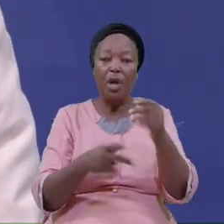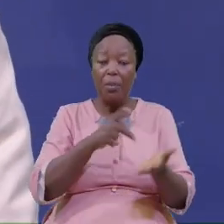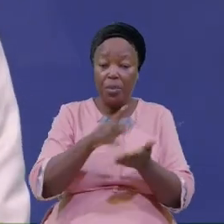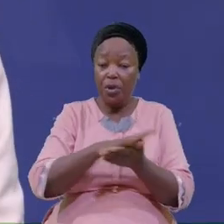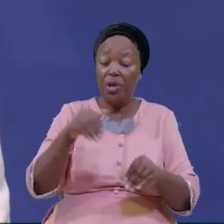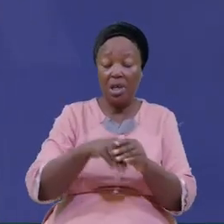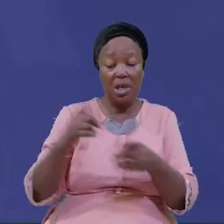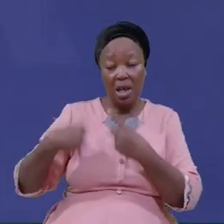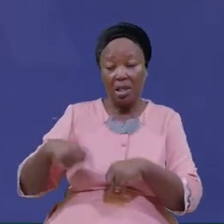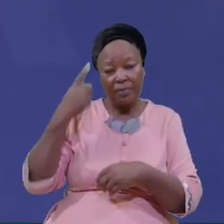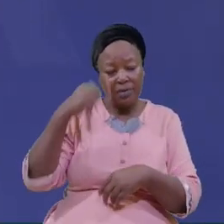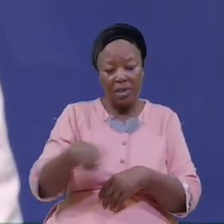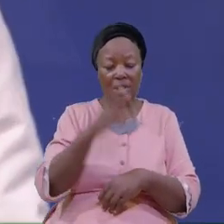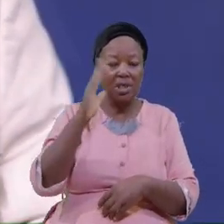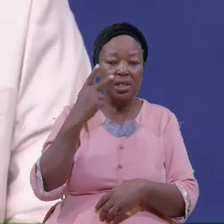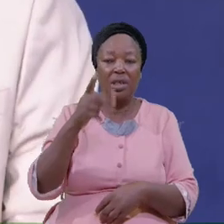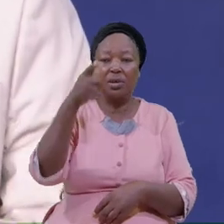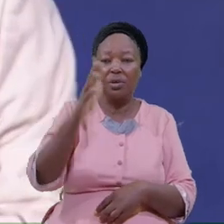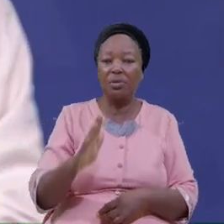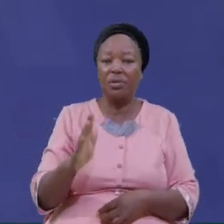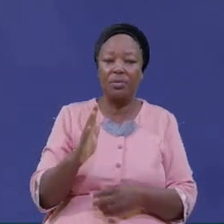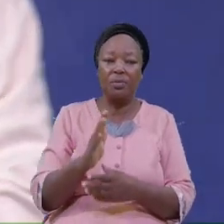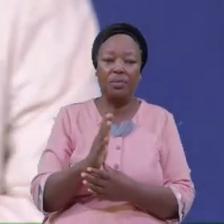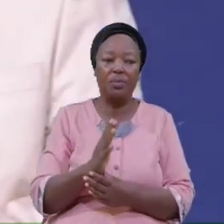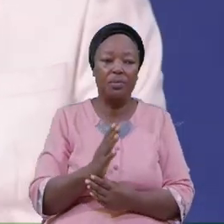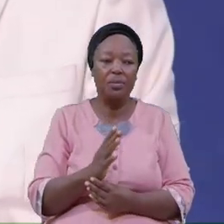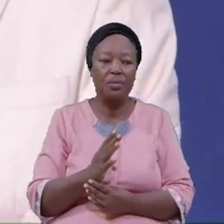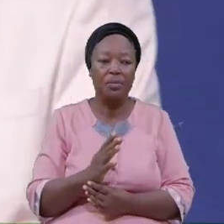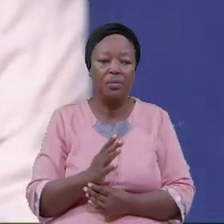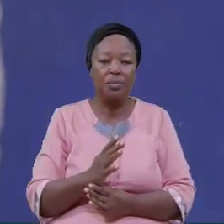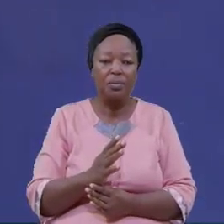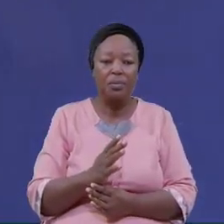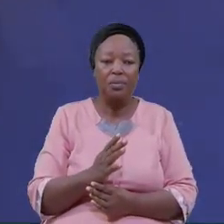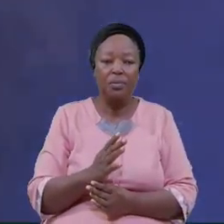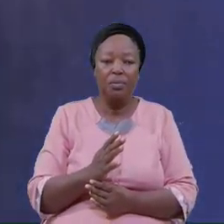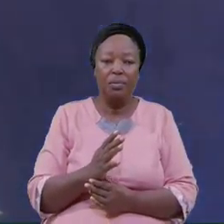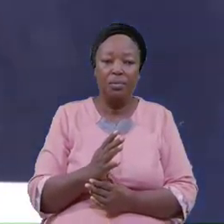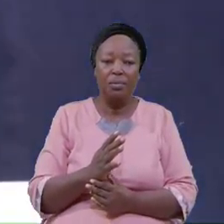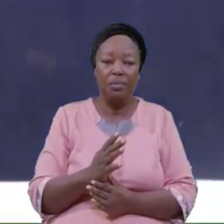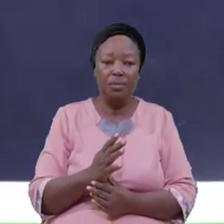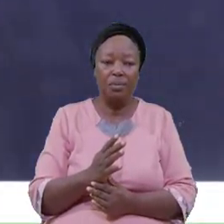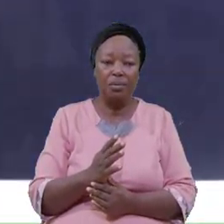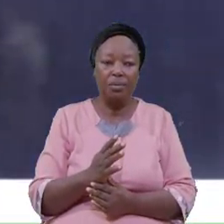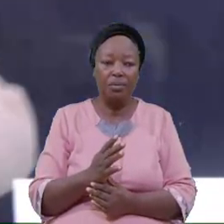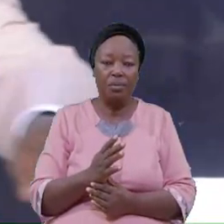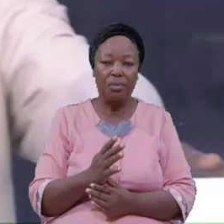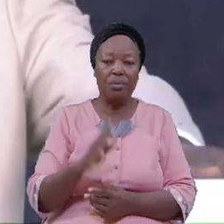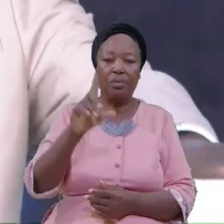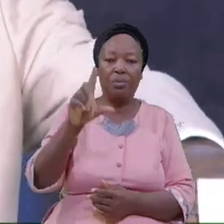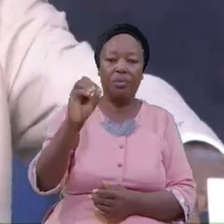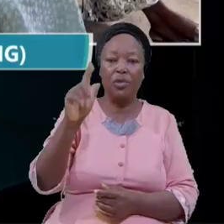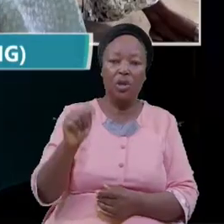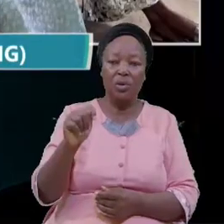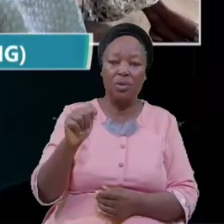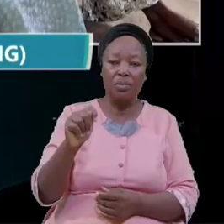n'avaient donc pas cette pureté de cœur, ce cœur pur. Parce que le cœur pur n'a pas l'ambition démesurée. Et il n'avait pas ça. Lot